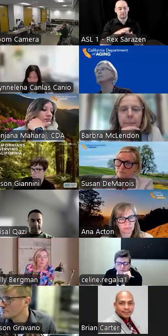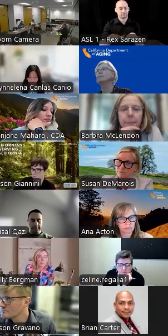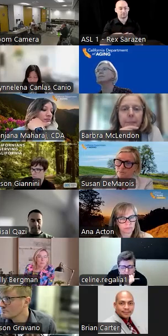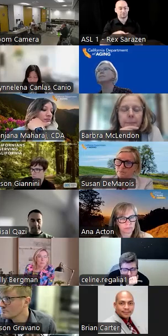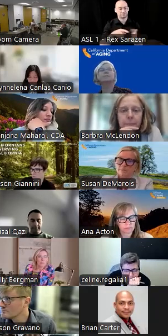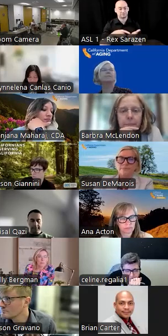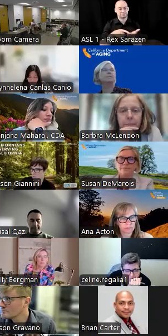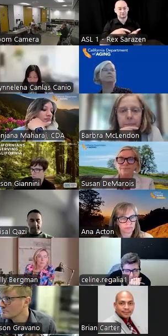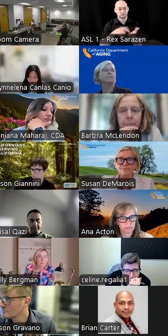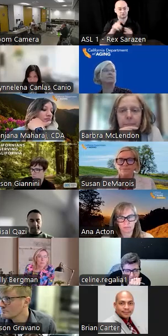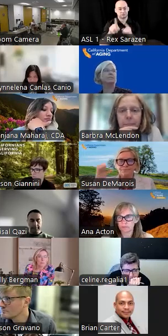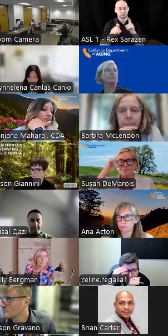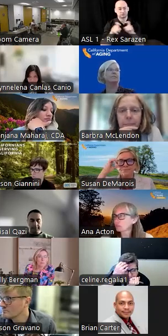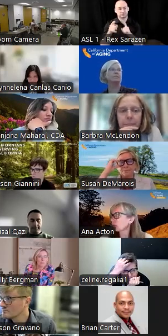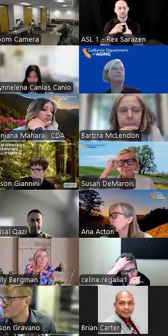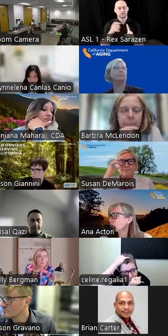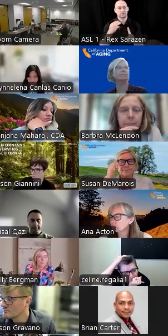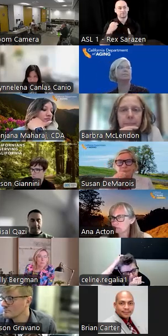questions from members.